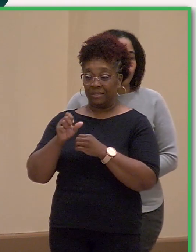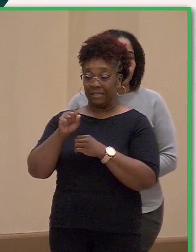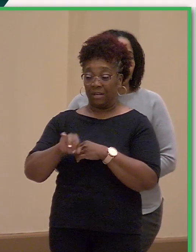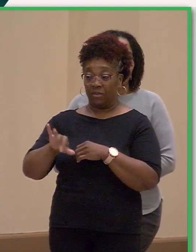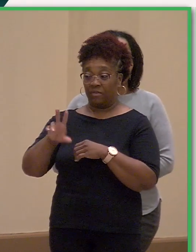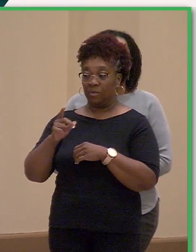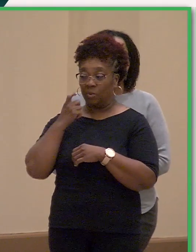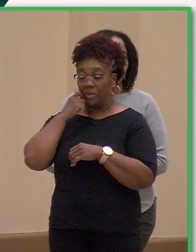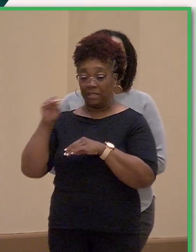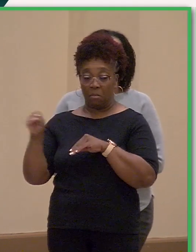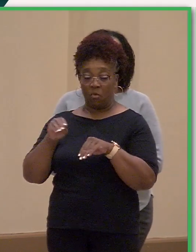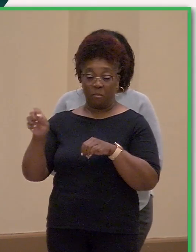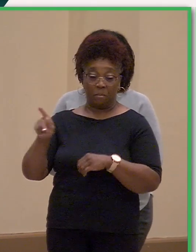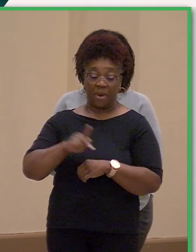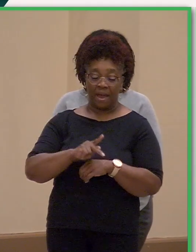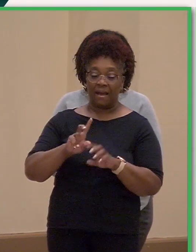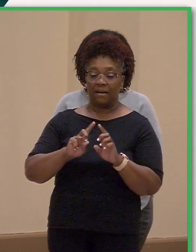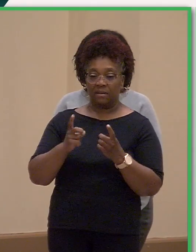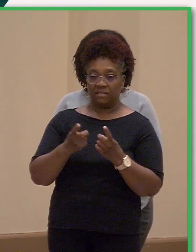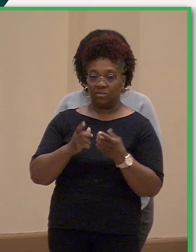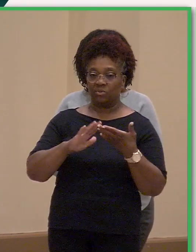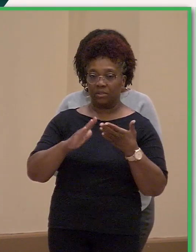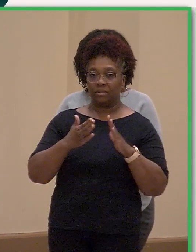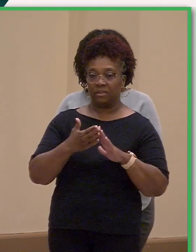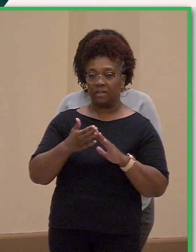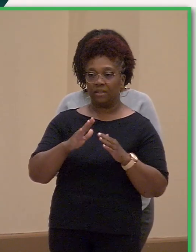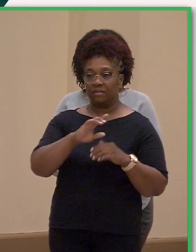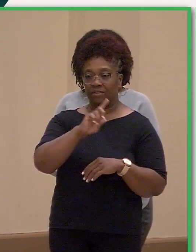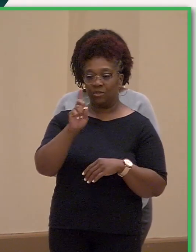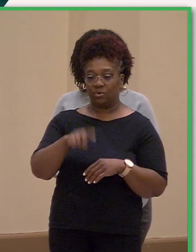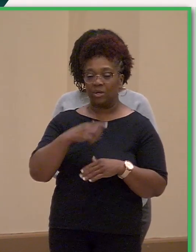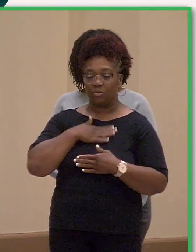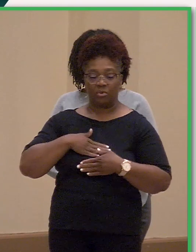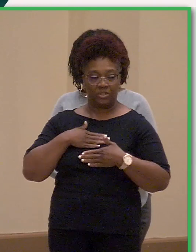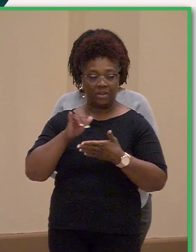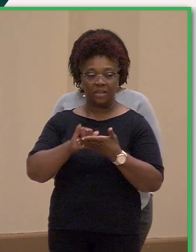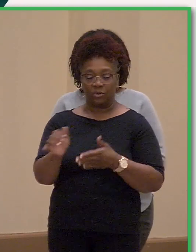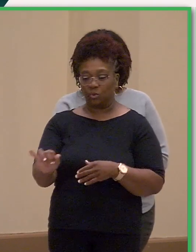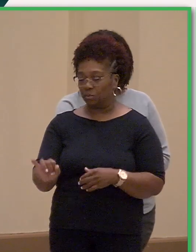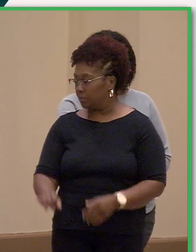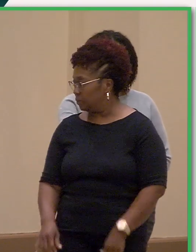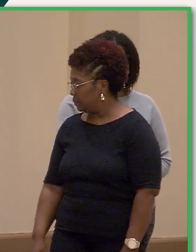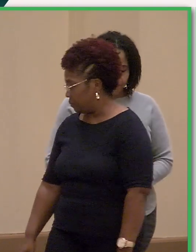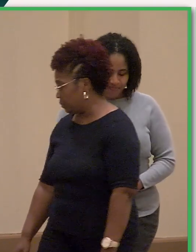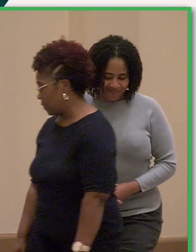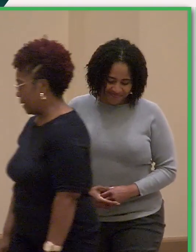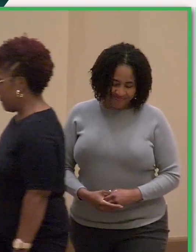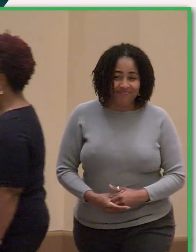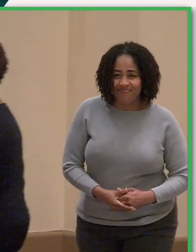organization into the district, into the city of Detroit. So appreciate that as well. That's right.